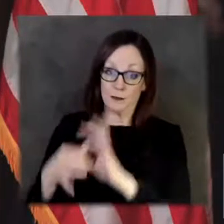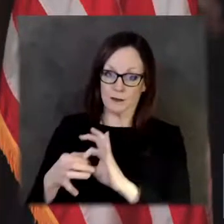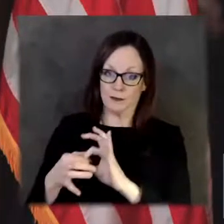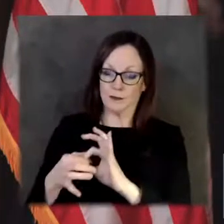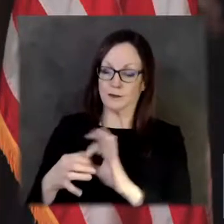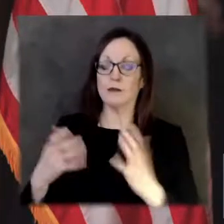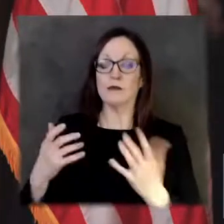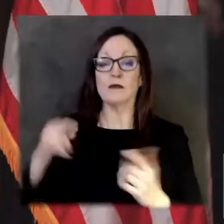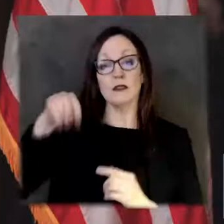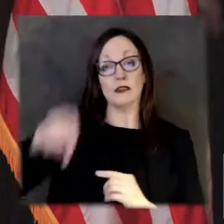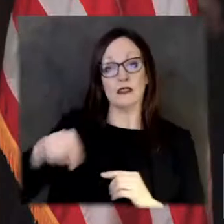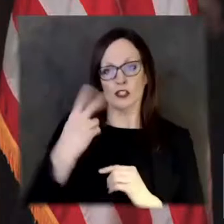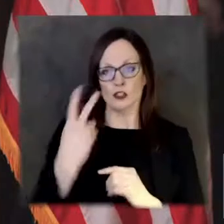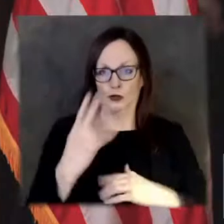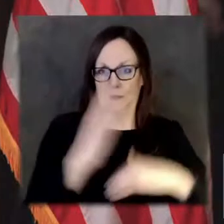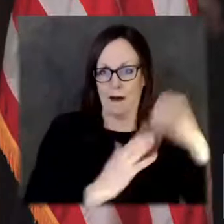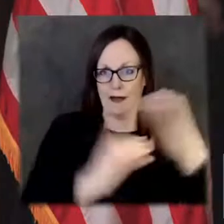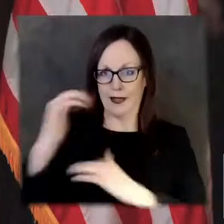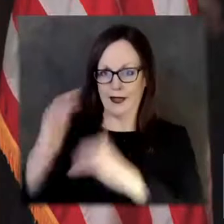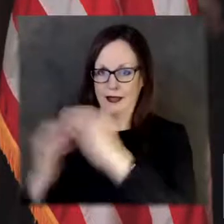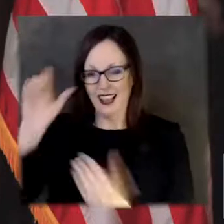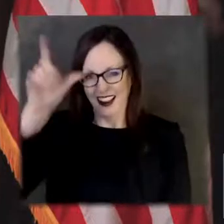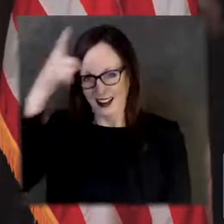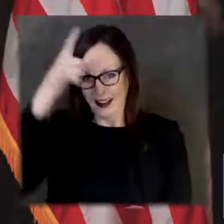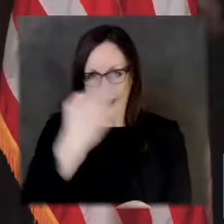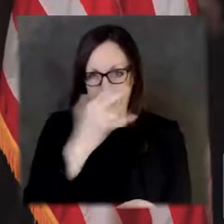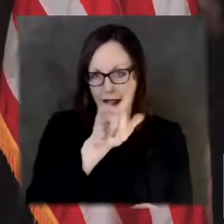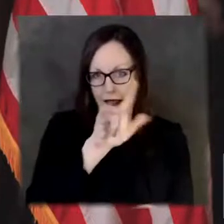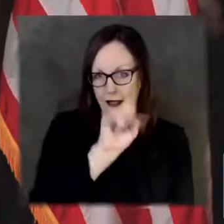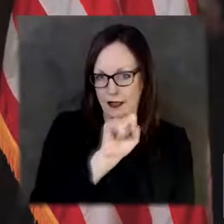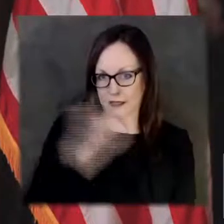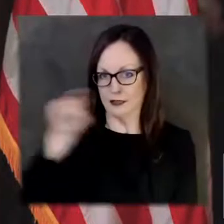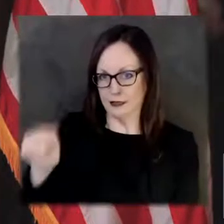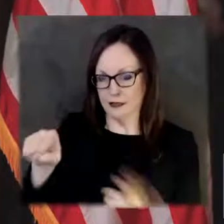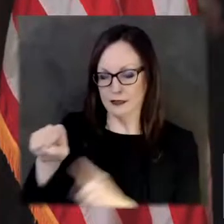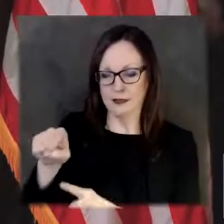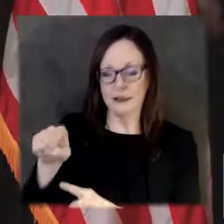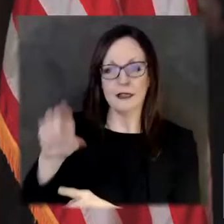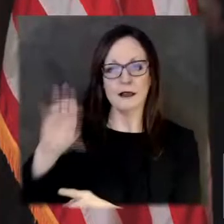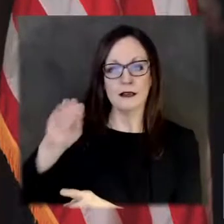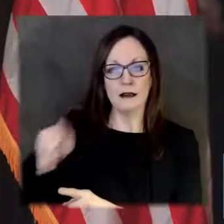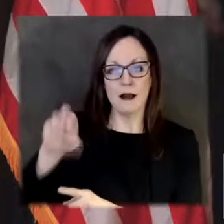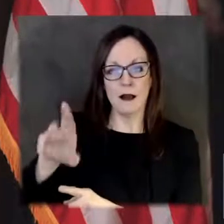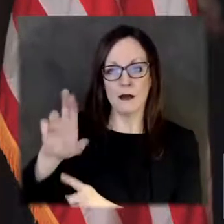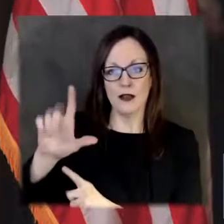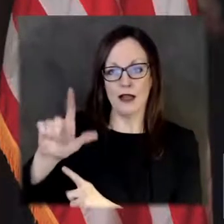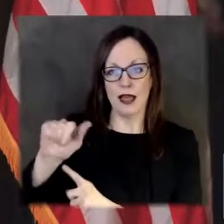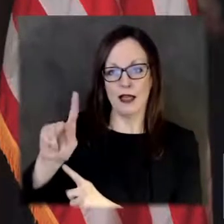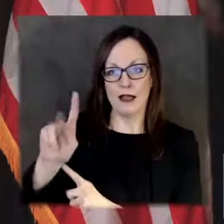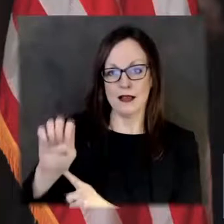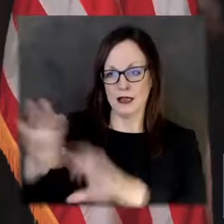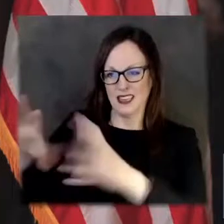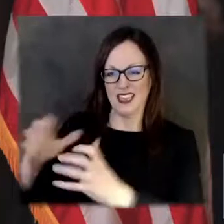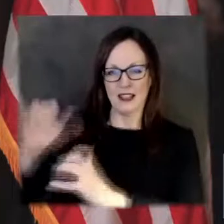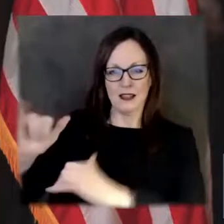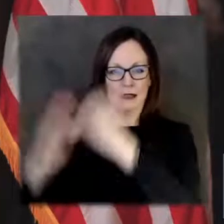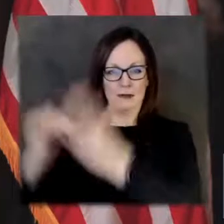and Copper Lake so that we can get our kids closer to home as soon as we can safely and responsibly